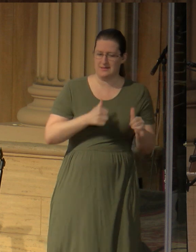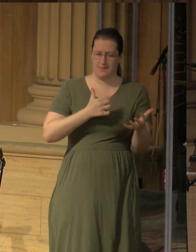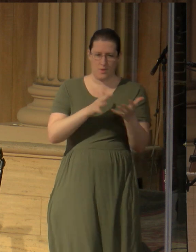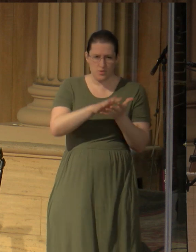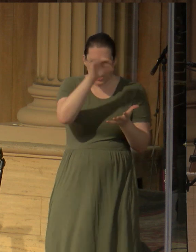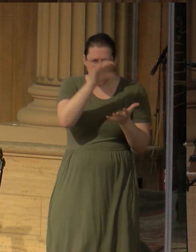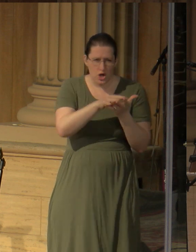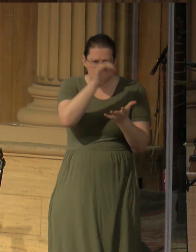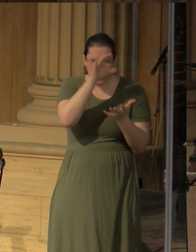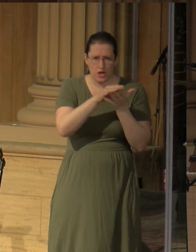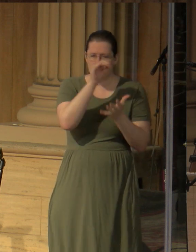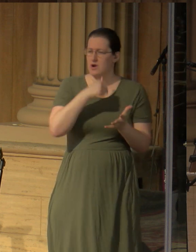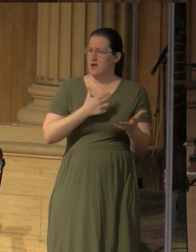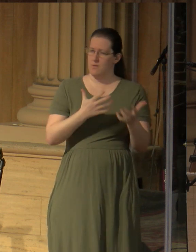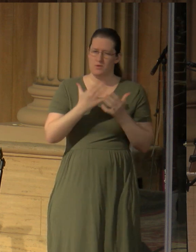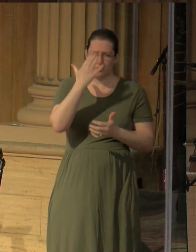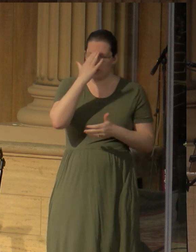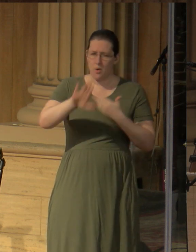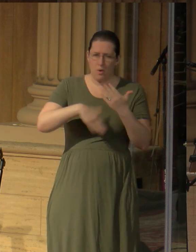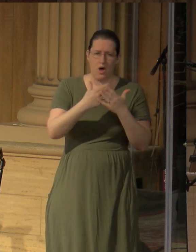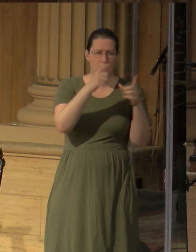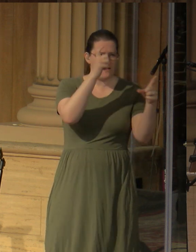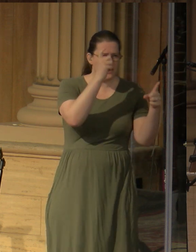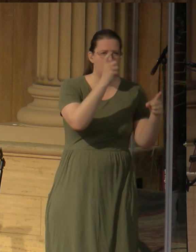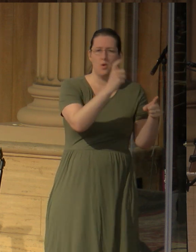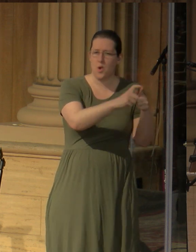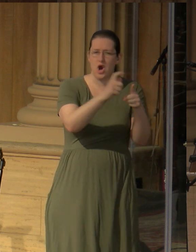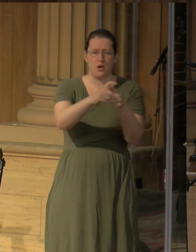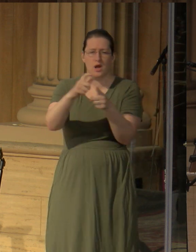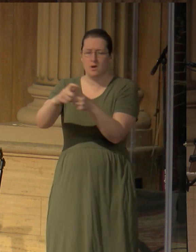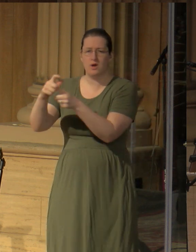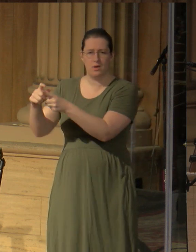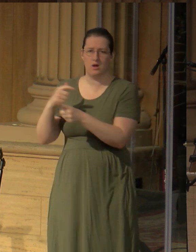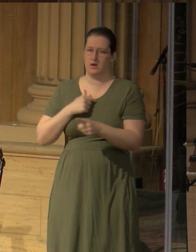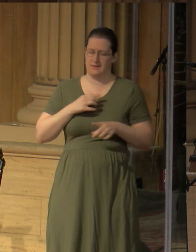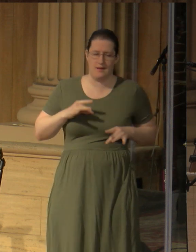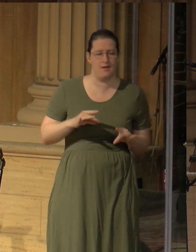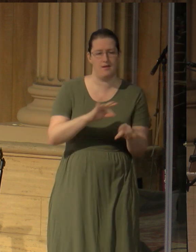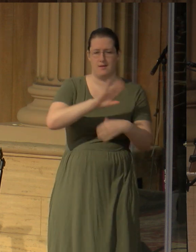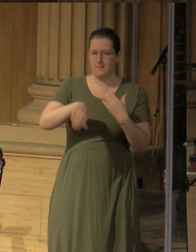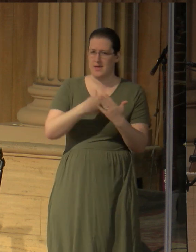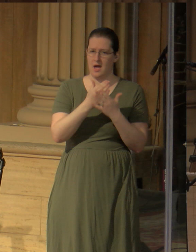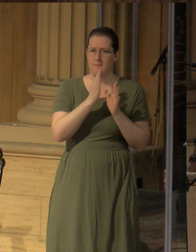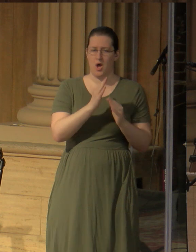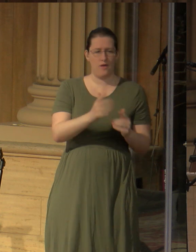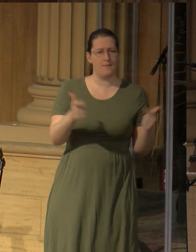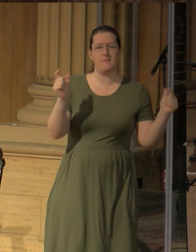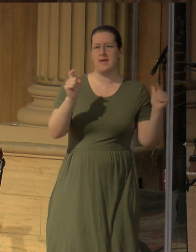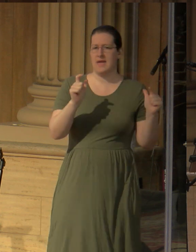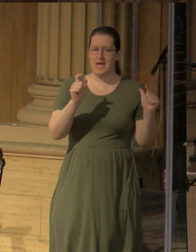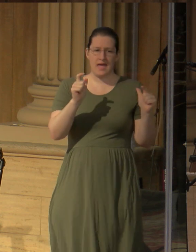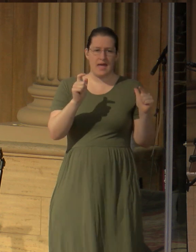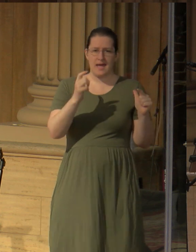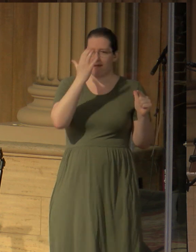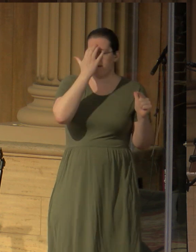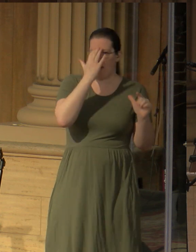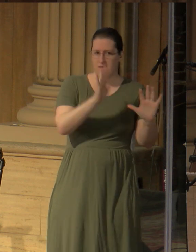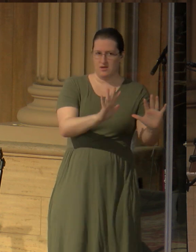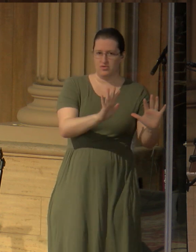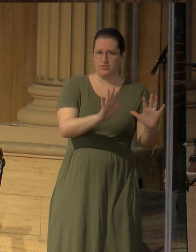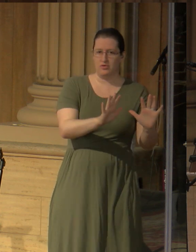they grasp the terms, they pick up the theological vernacular, but for some reason it seems to go